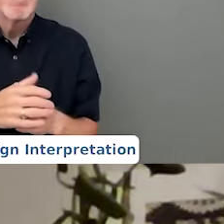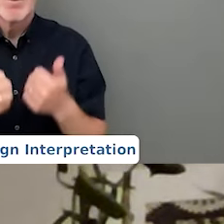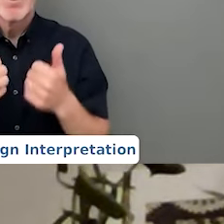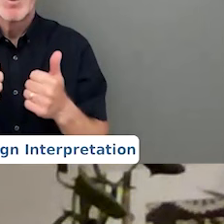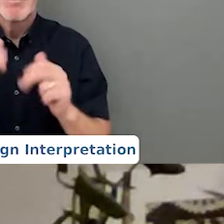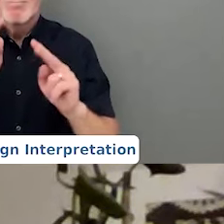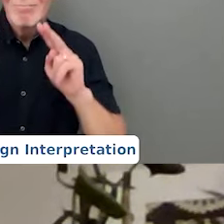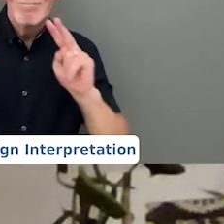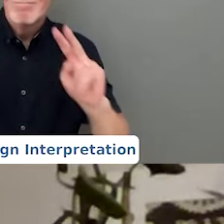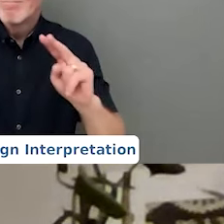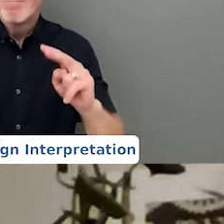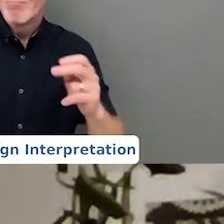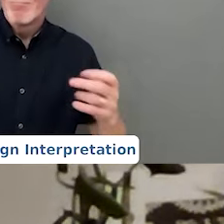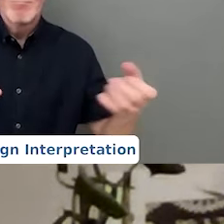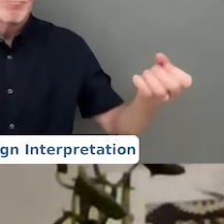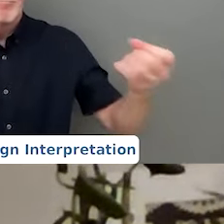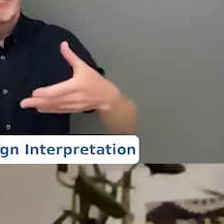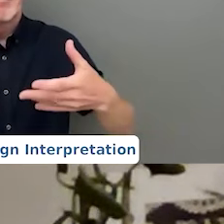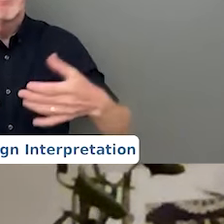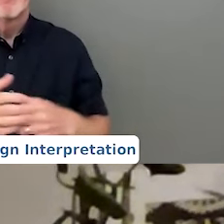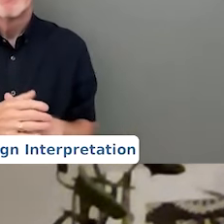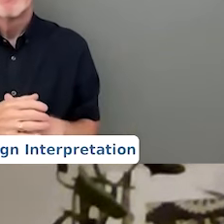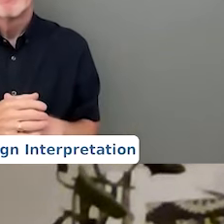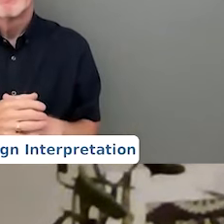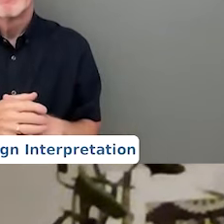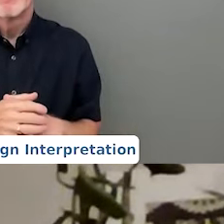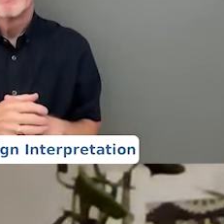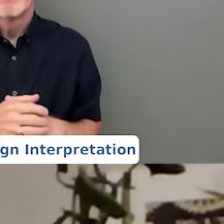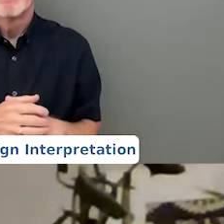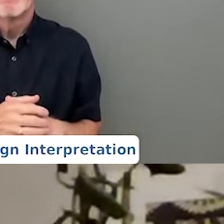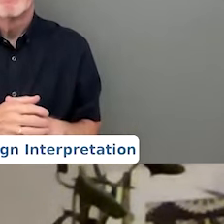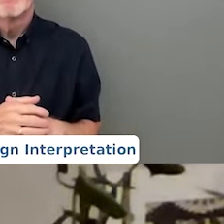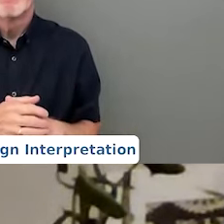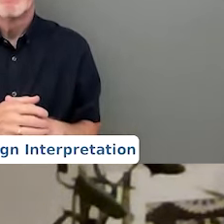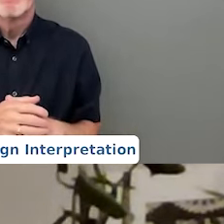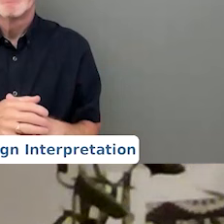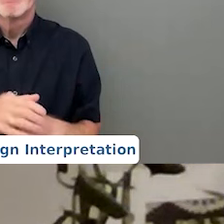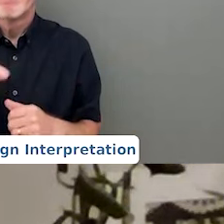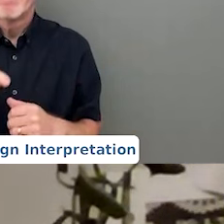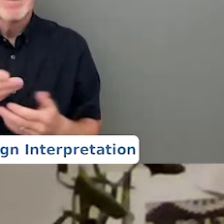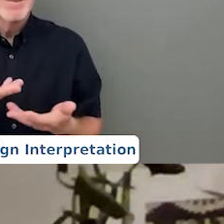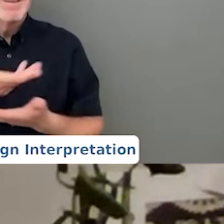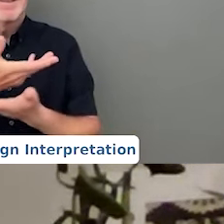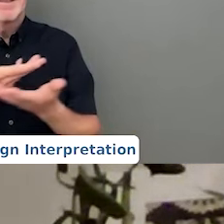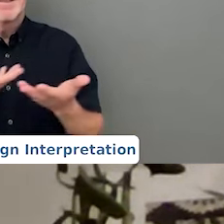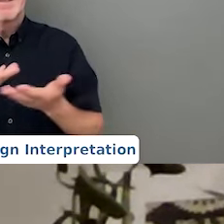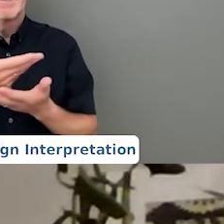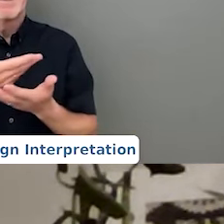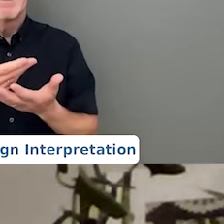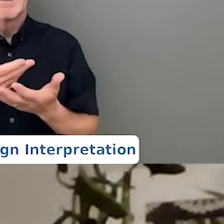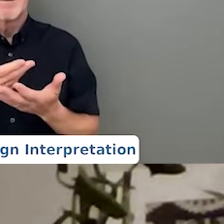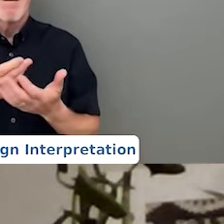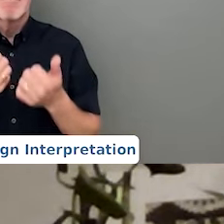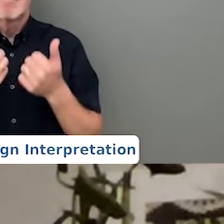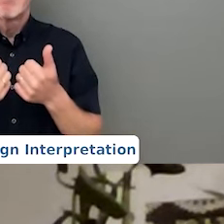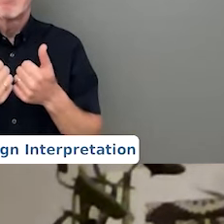OPD perspective, Faatino. Very great to have you join the discussion. And thank you also